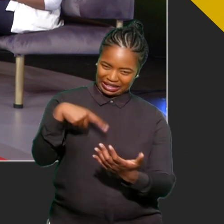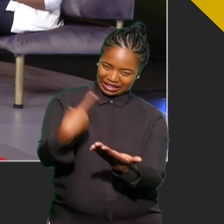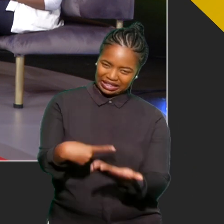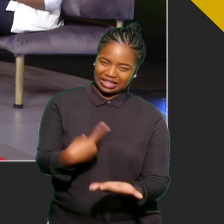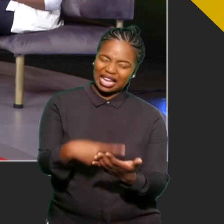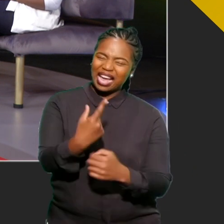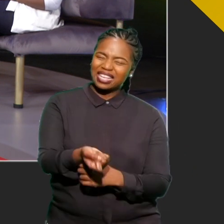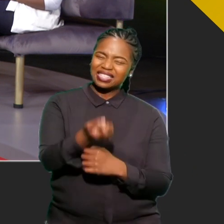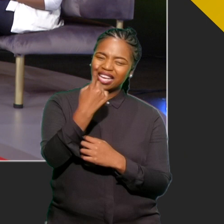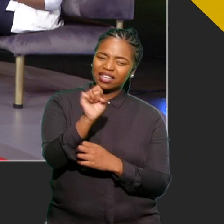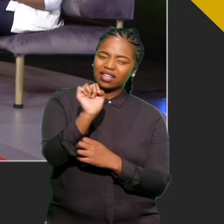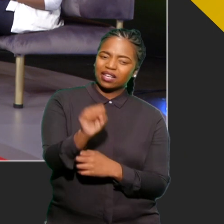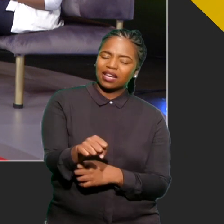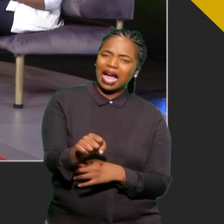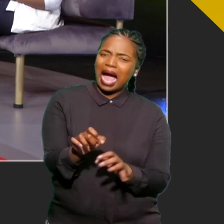Understand this is Nosibusiso Horna.